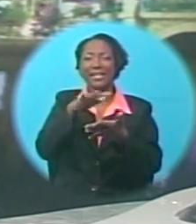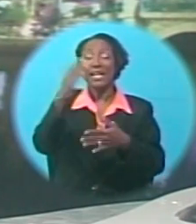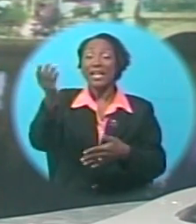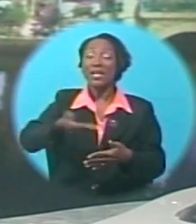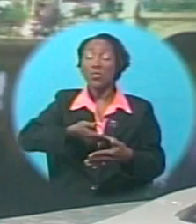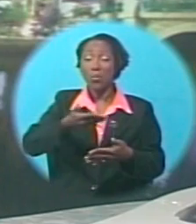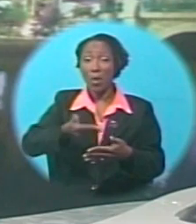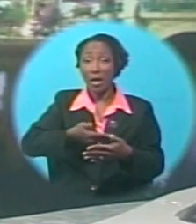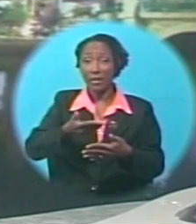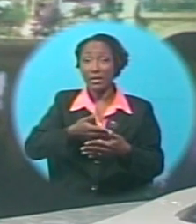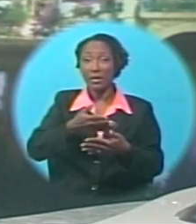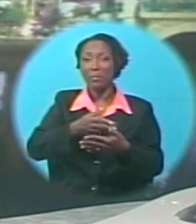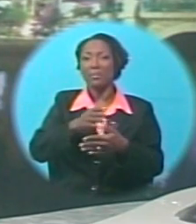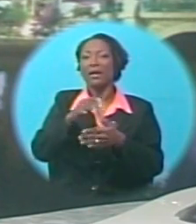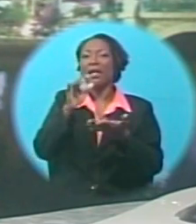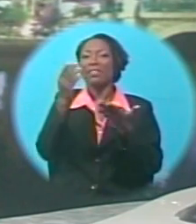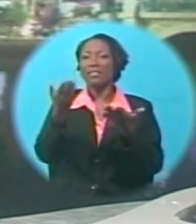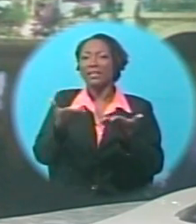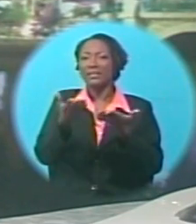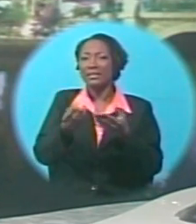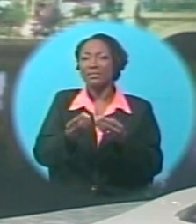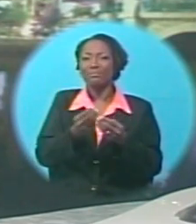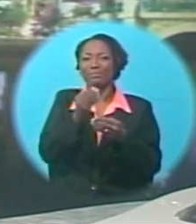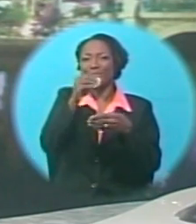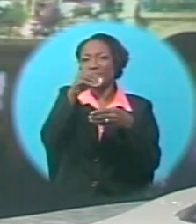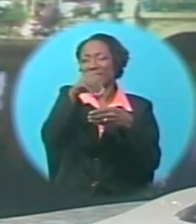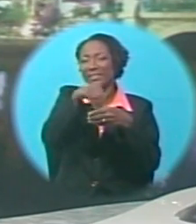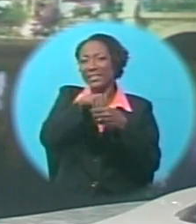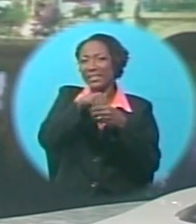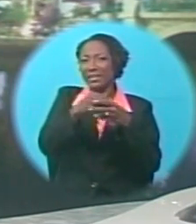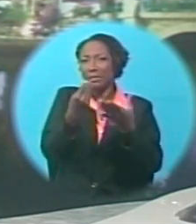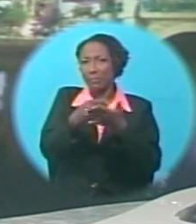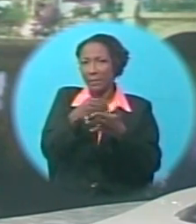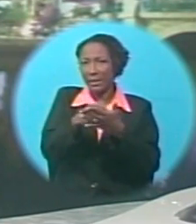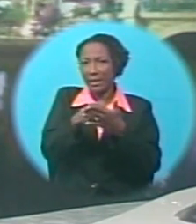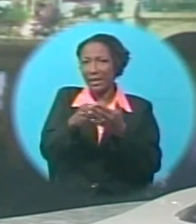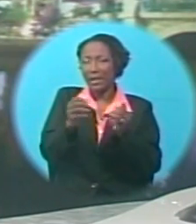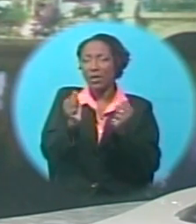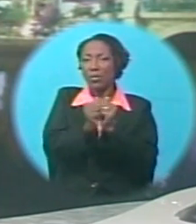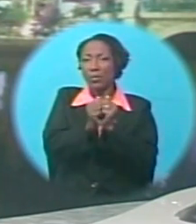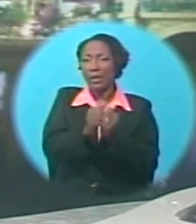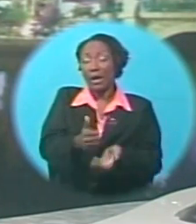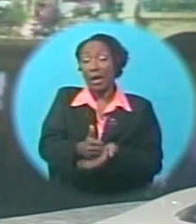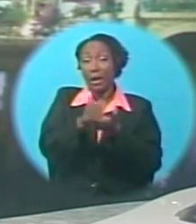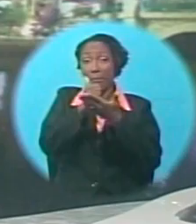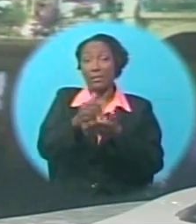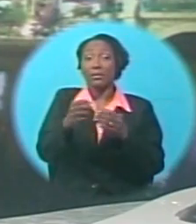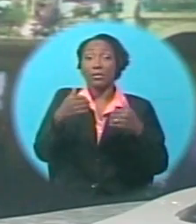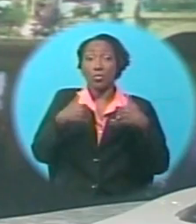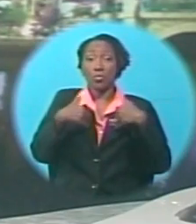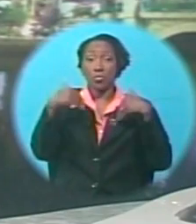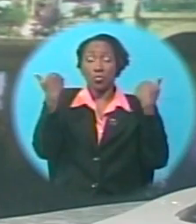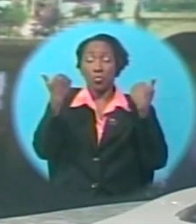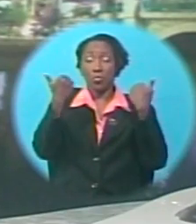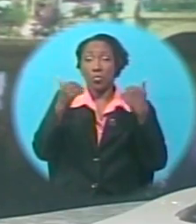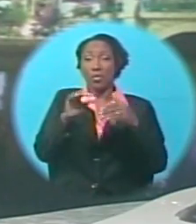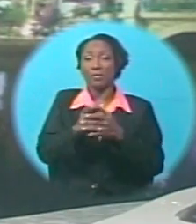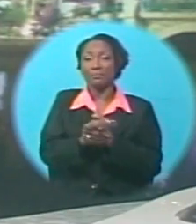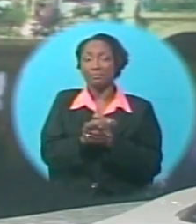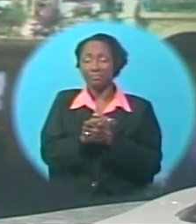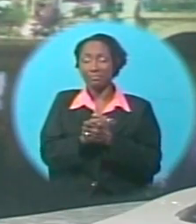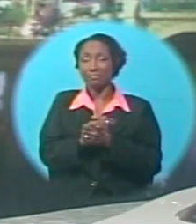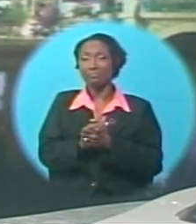investment in the youth. Managing Director of Flow Barbados, Niall Sheehy, says Flow is using technology to reach students where they